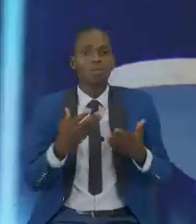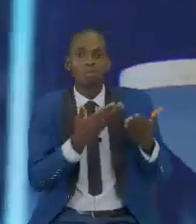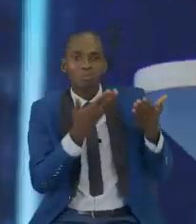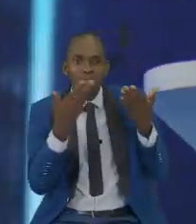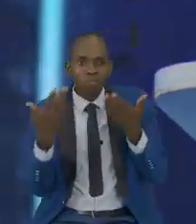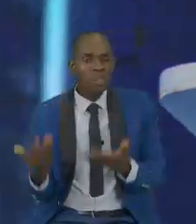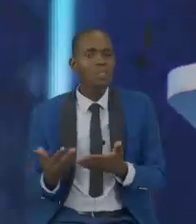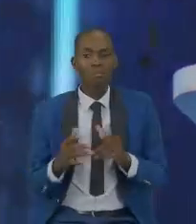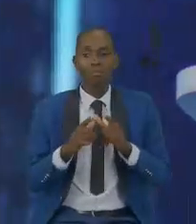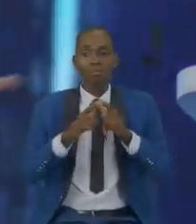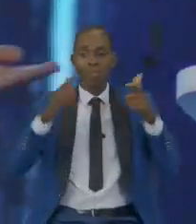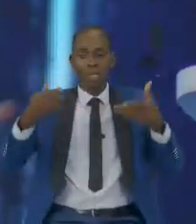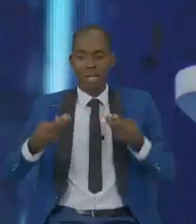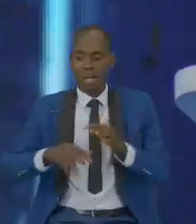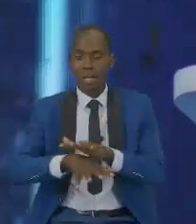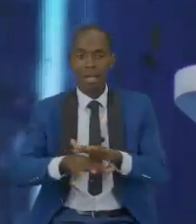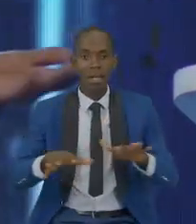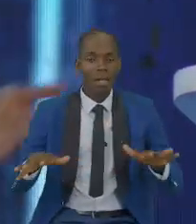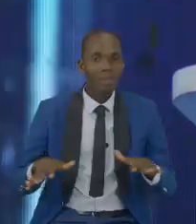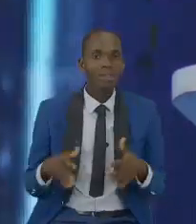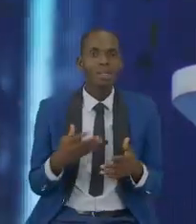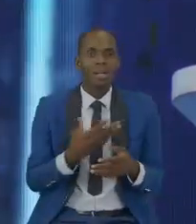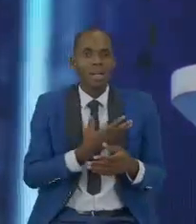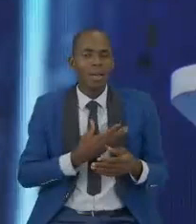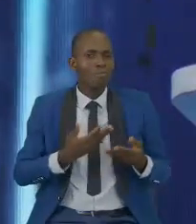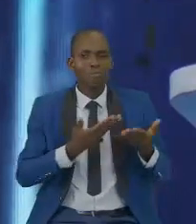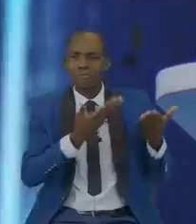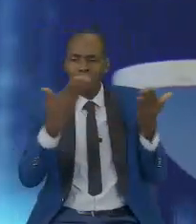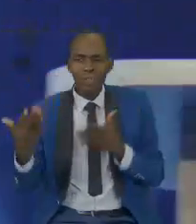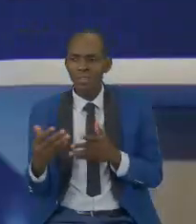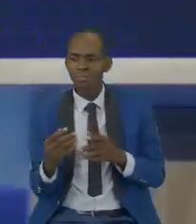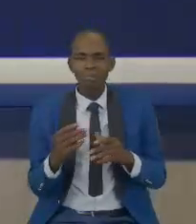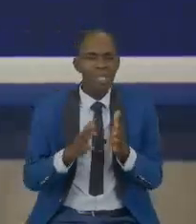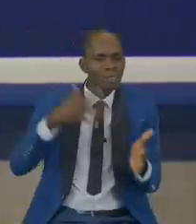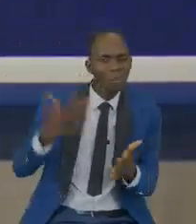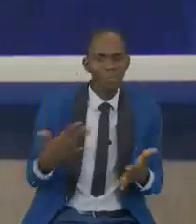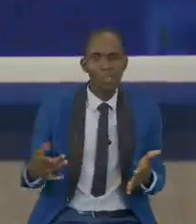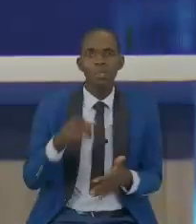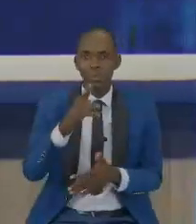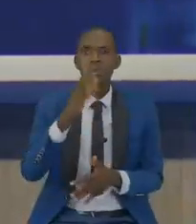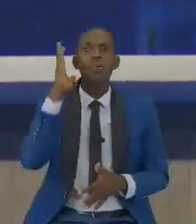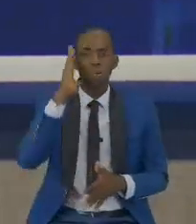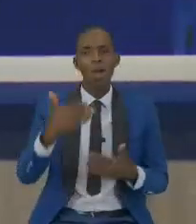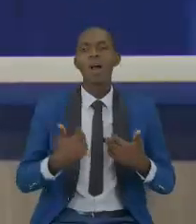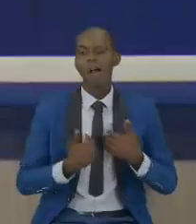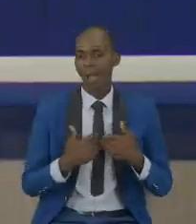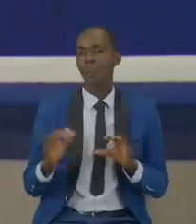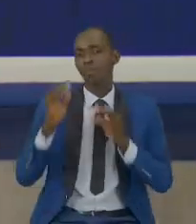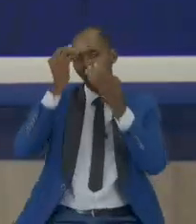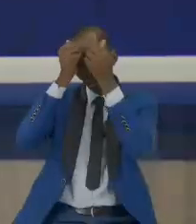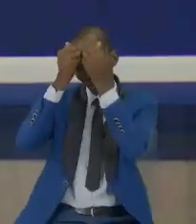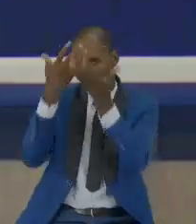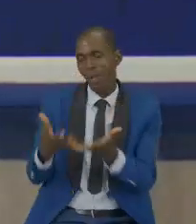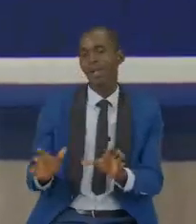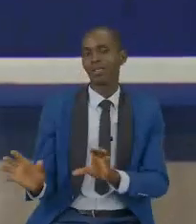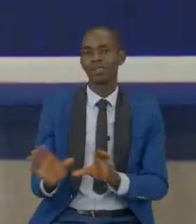to him, wouldest thou not have done it? How much rather then